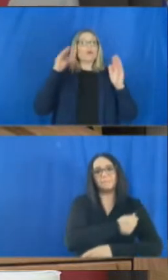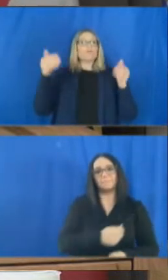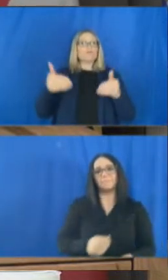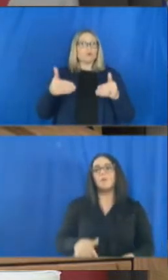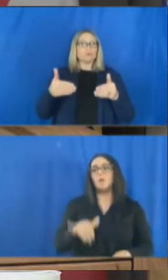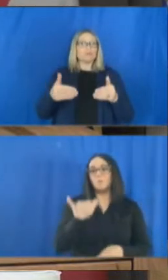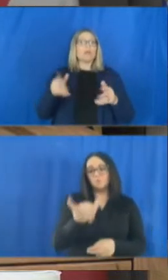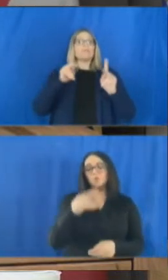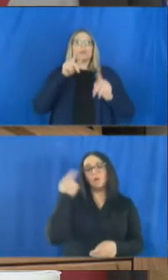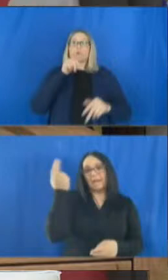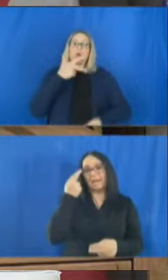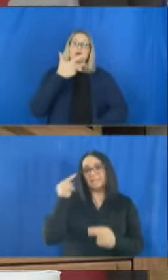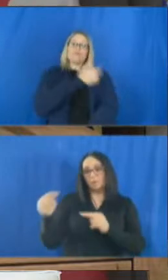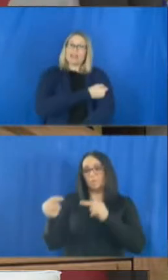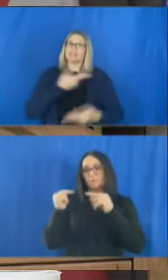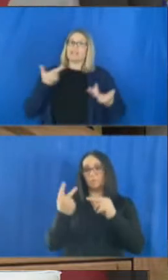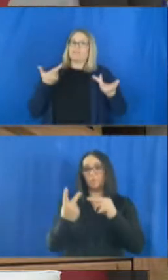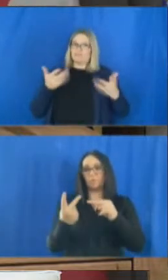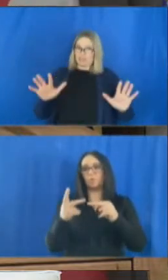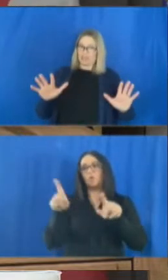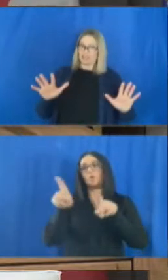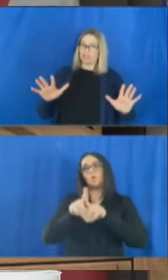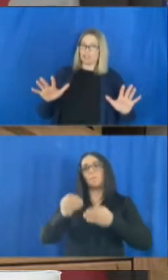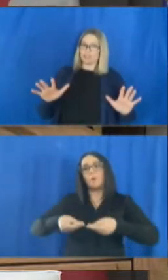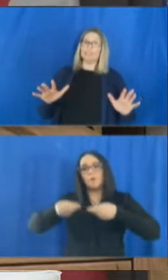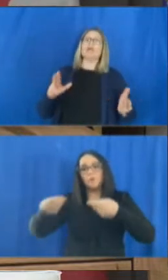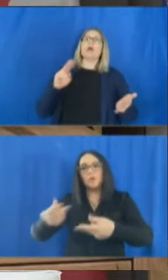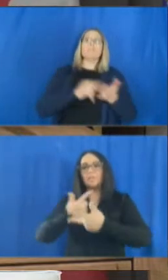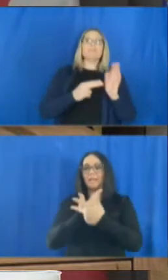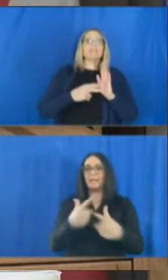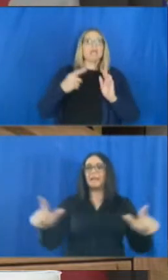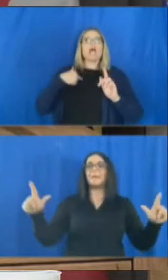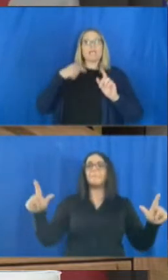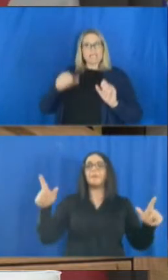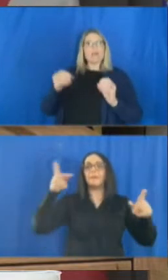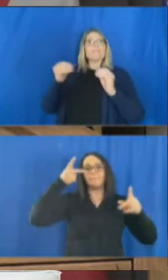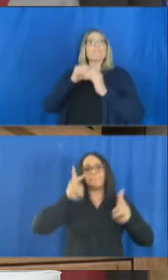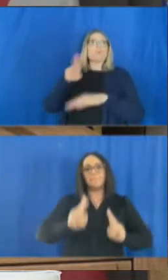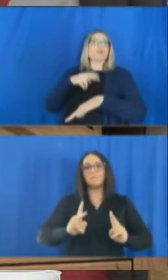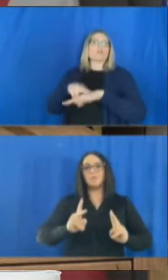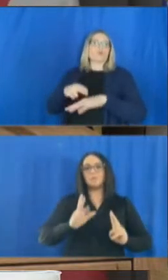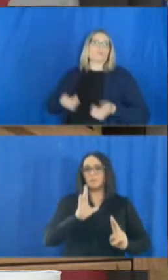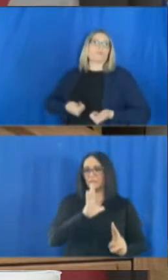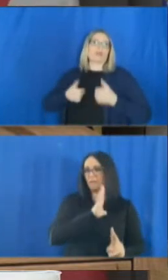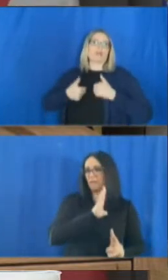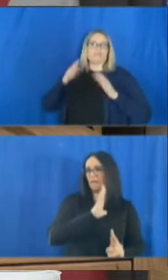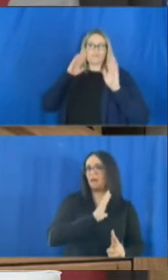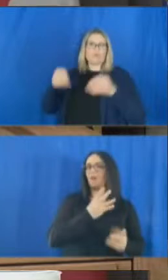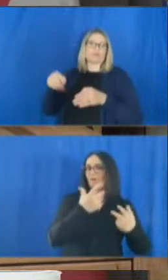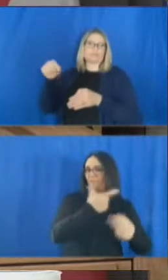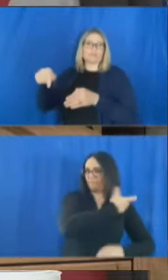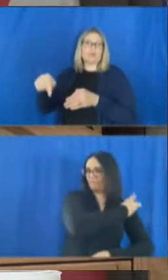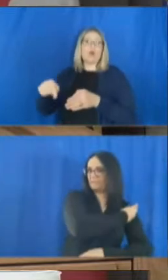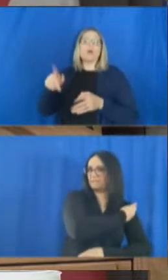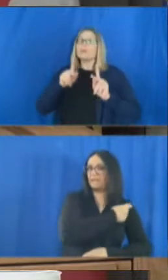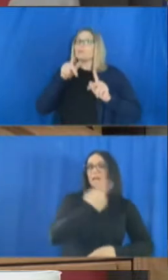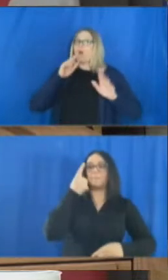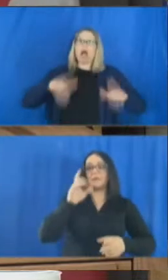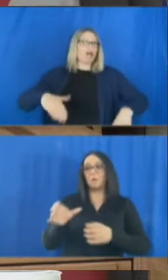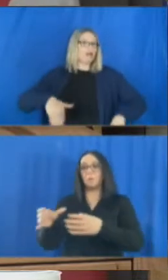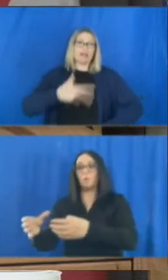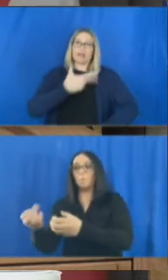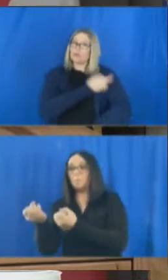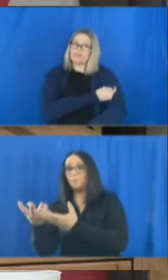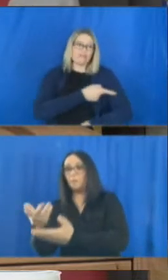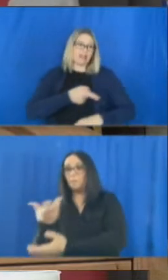there is an added social benefit to being vaccinated in addition to a health benefit, and that your likelihood of surviving it is much